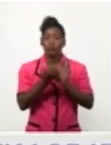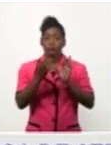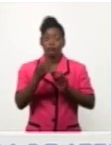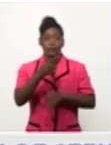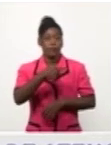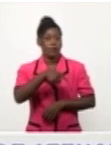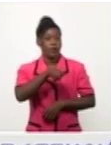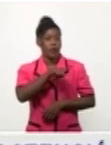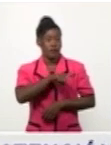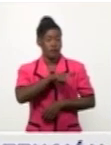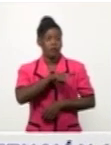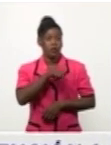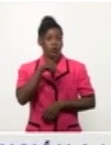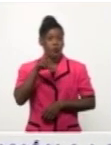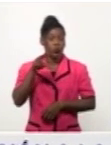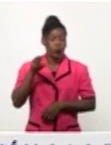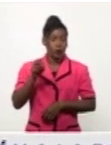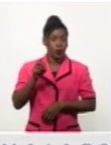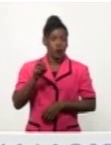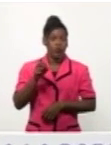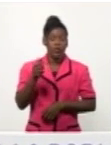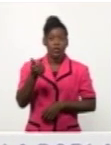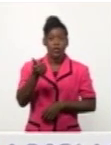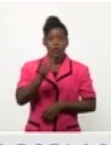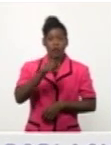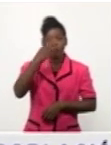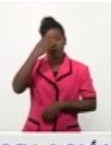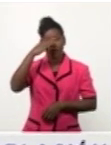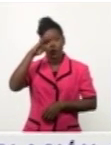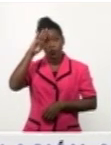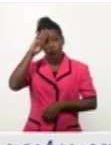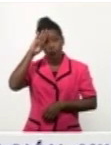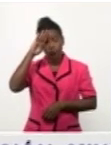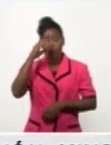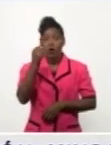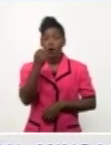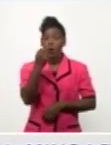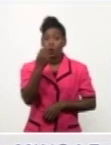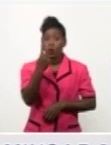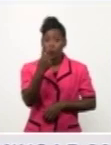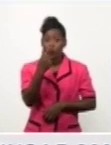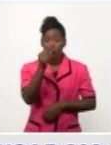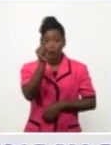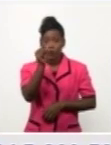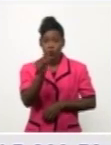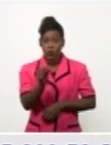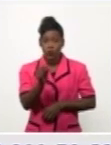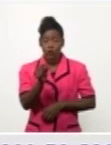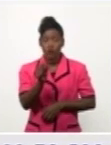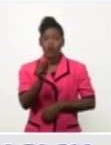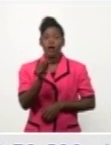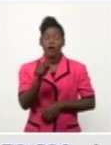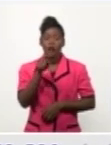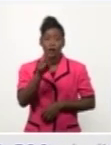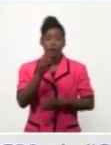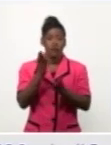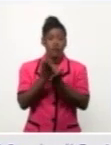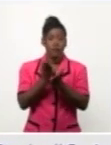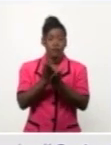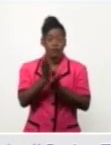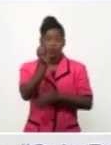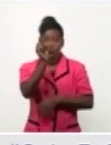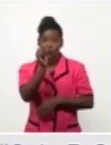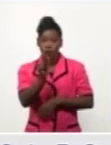Of the 11 cases confirmed yesterday, 10 are Cuban and 1